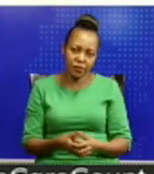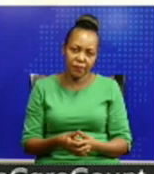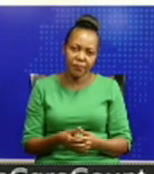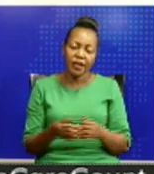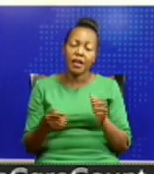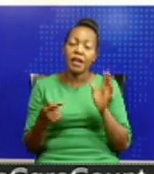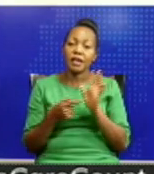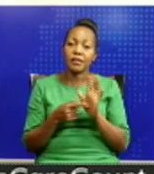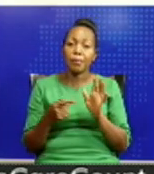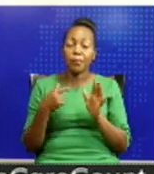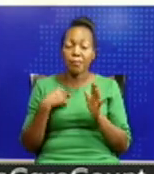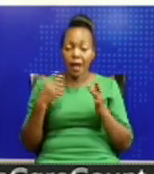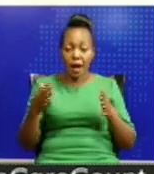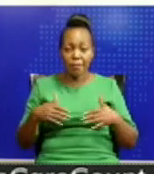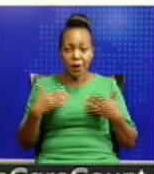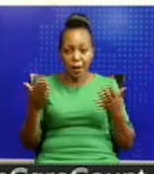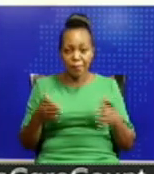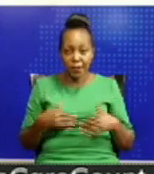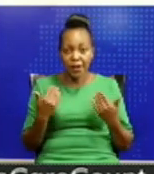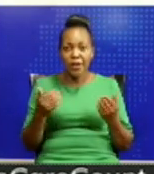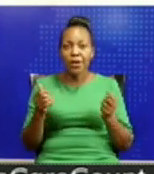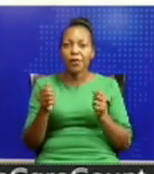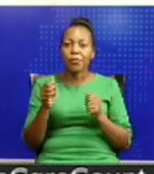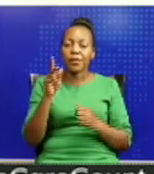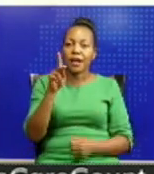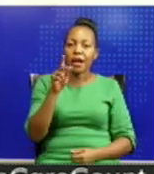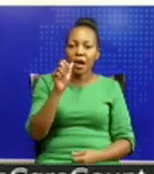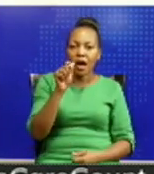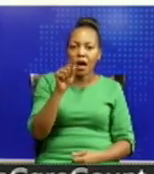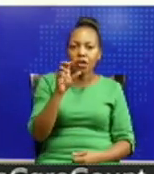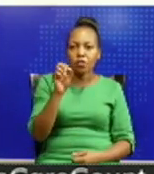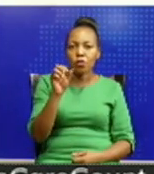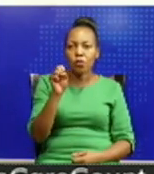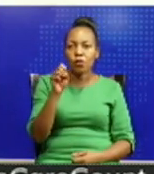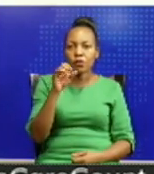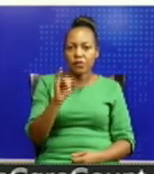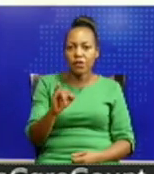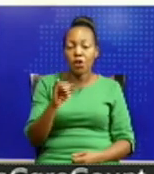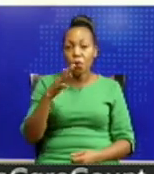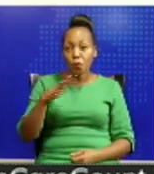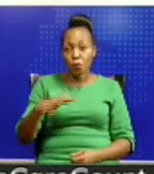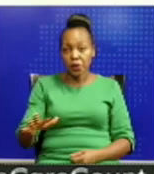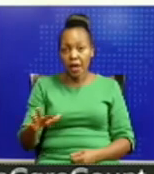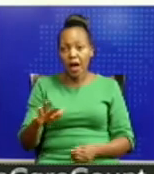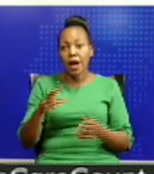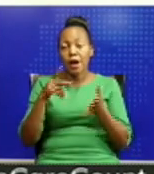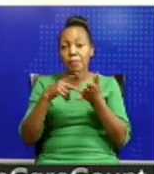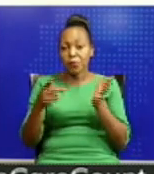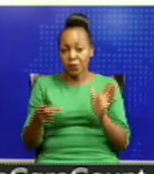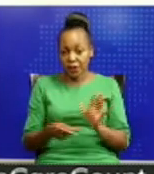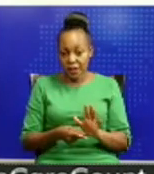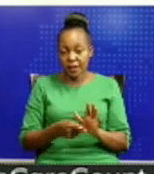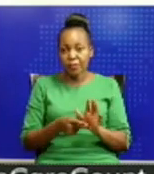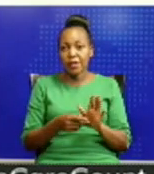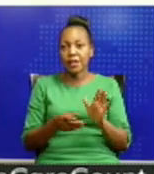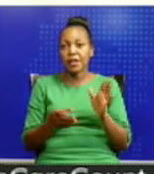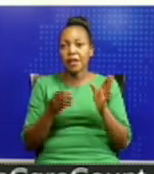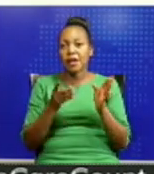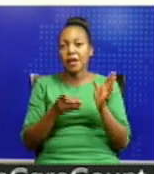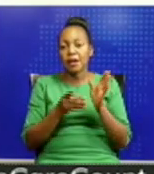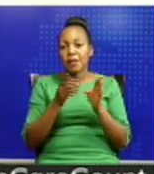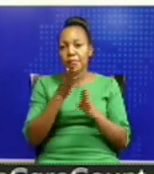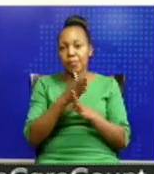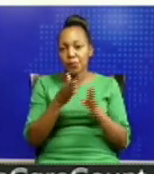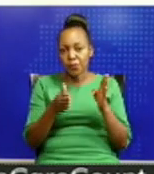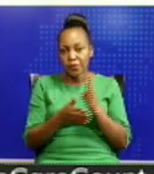For example, I'm happy that with the Katosi water plant right now that has been put in place by the government of Uganda, now in